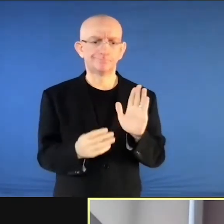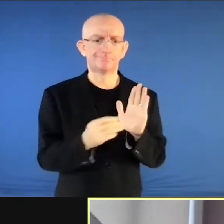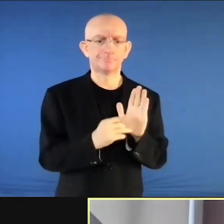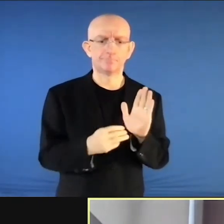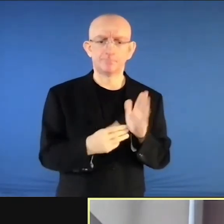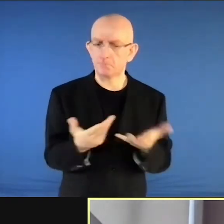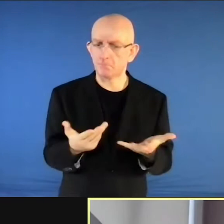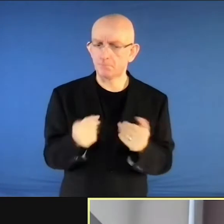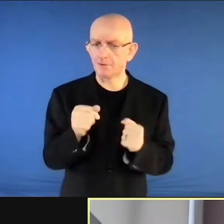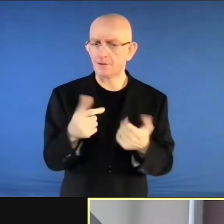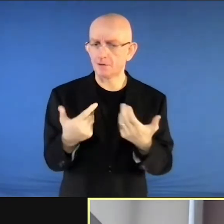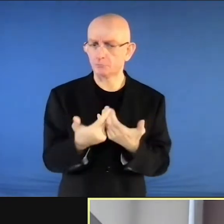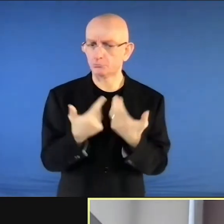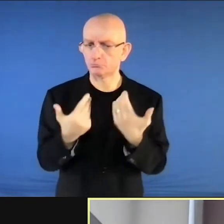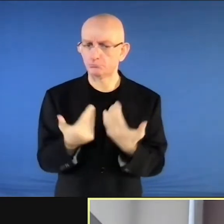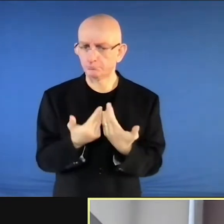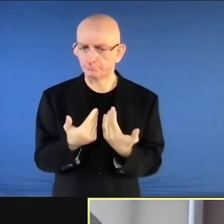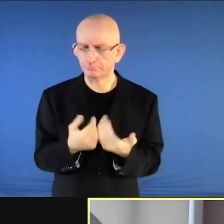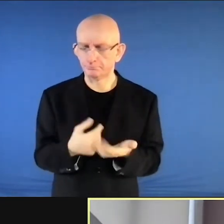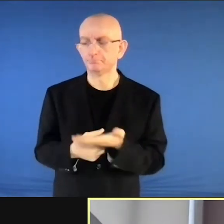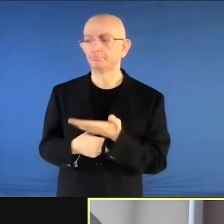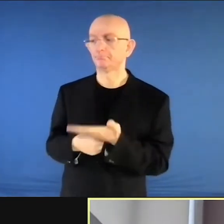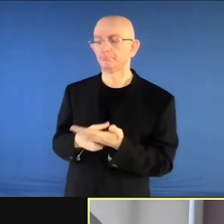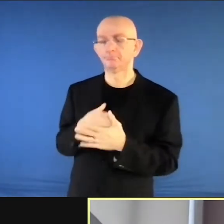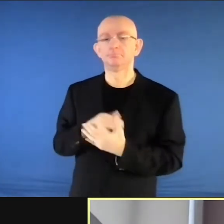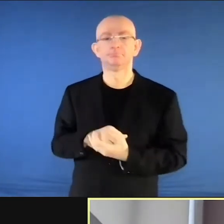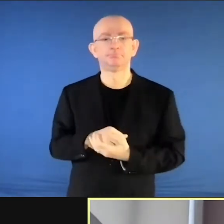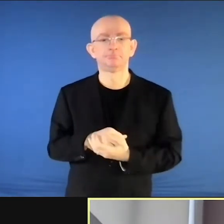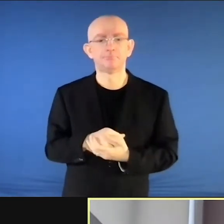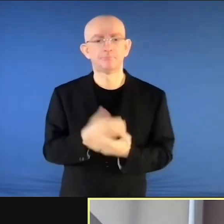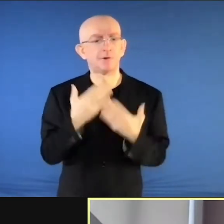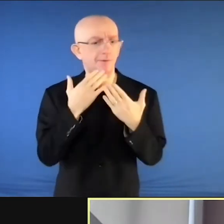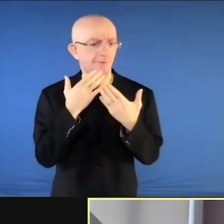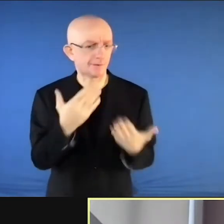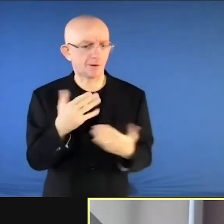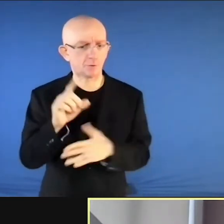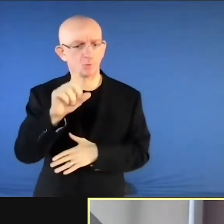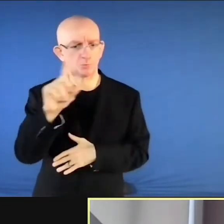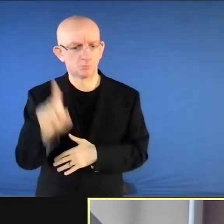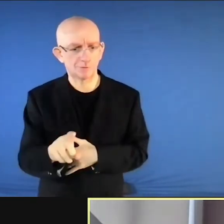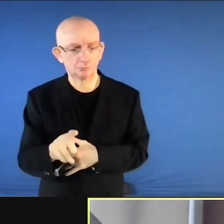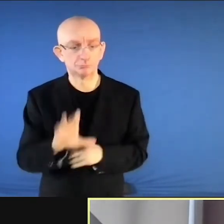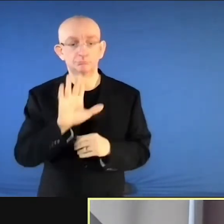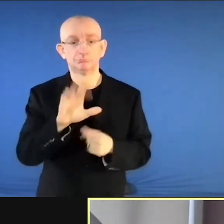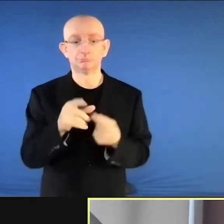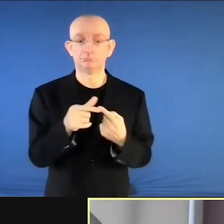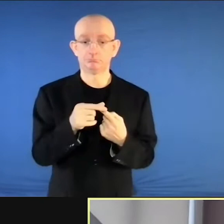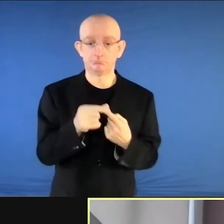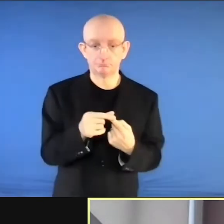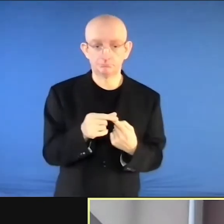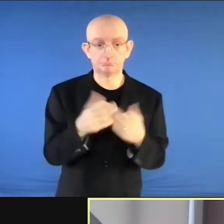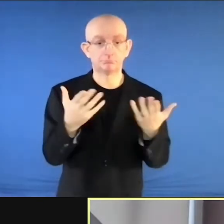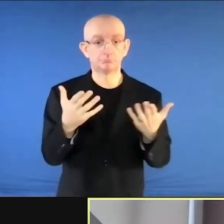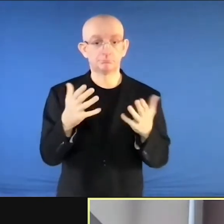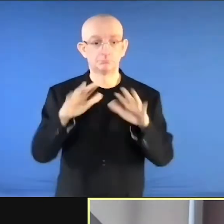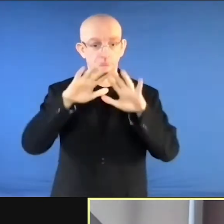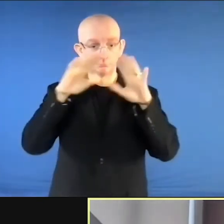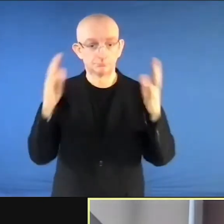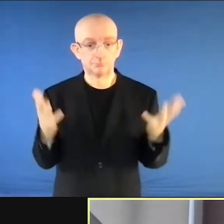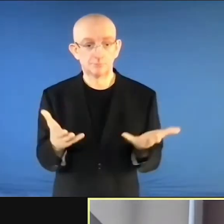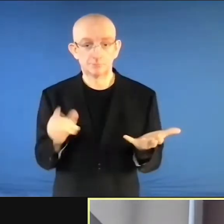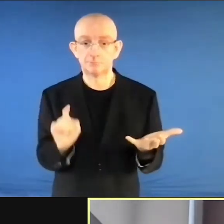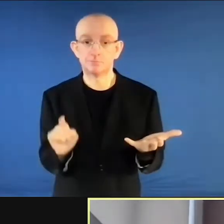with no formal research ethics boards, or places where ethics approval is not required